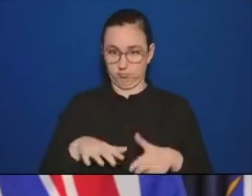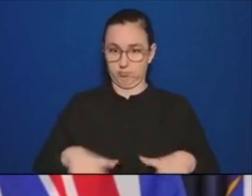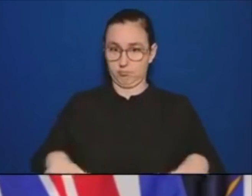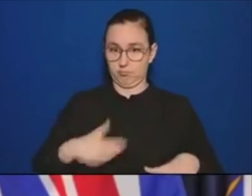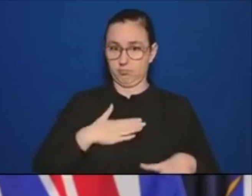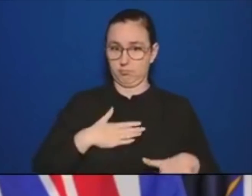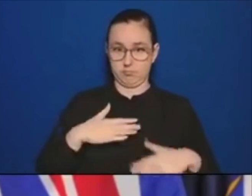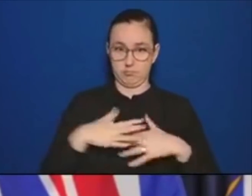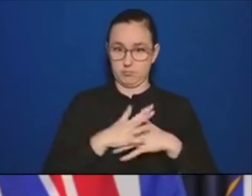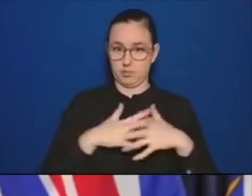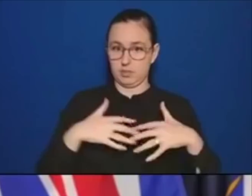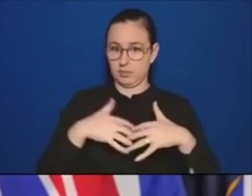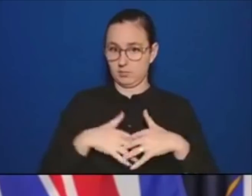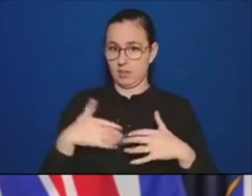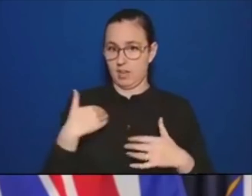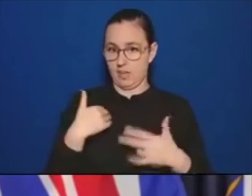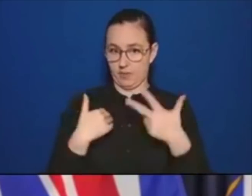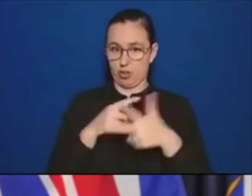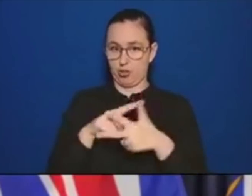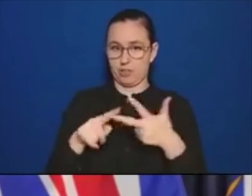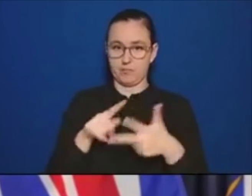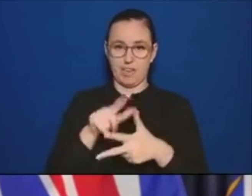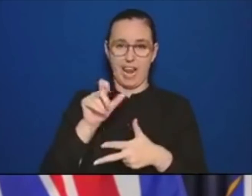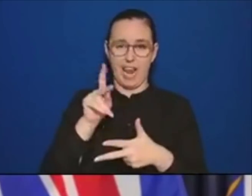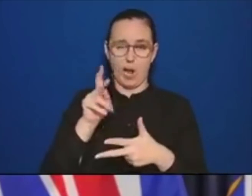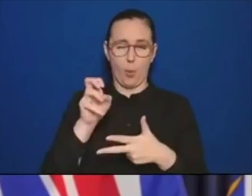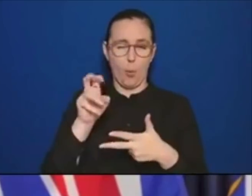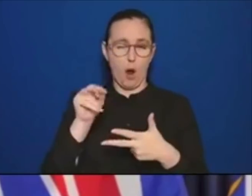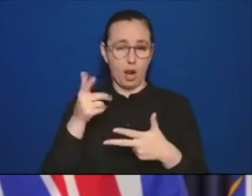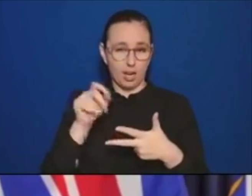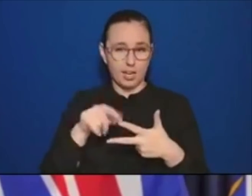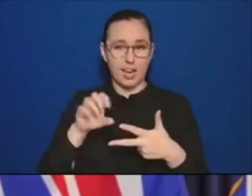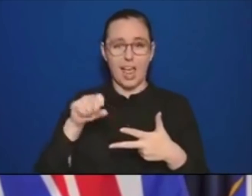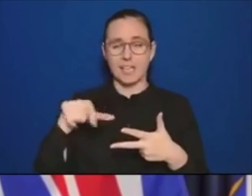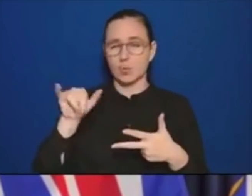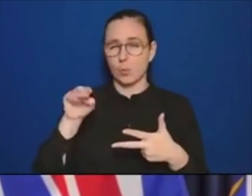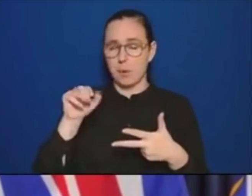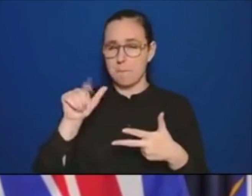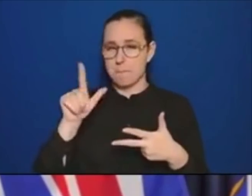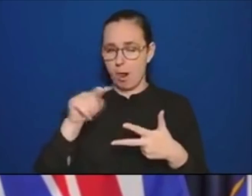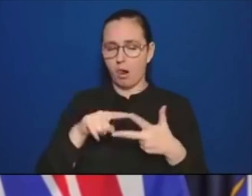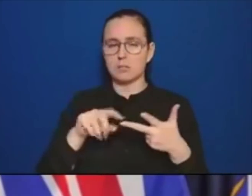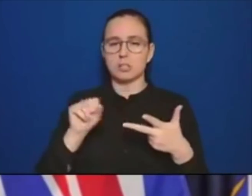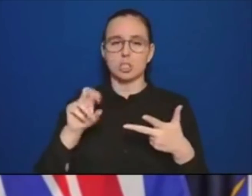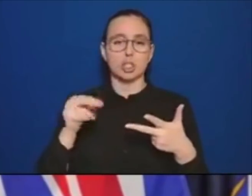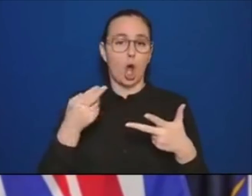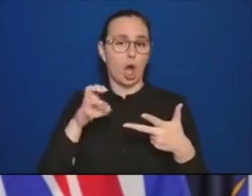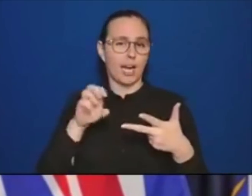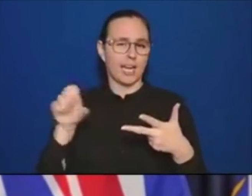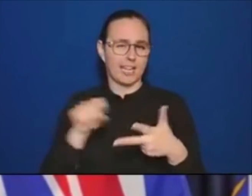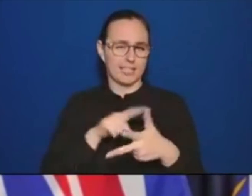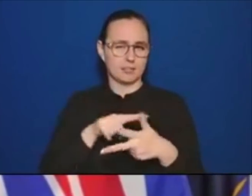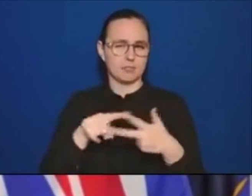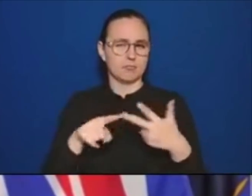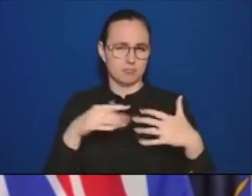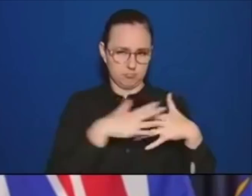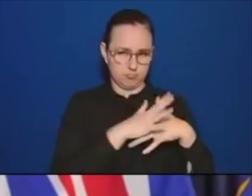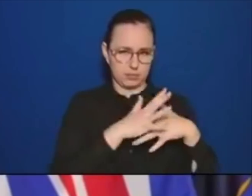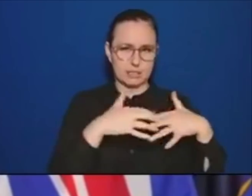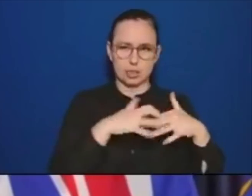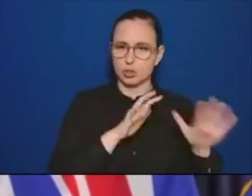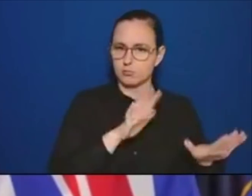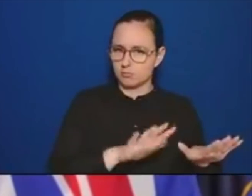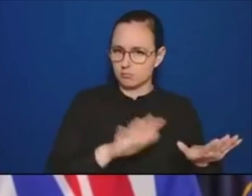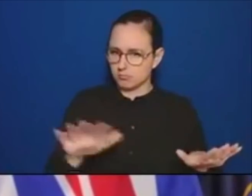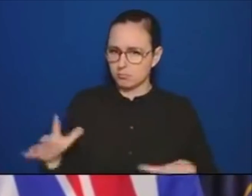of the Esquimalt and Songhees nations. As we all know, I think Indigenous communities and First Nations have been